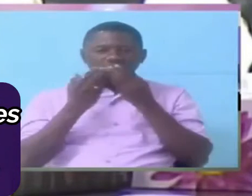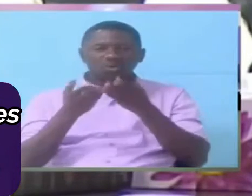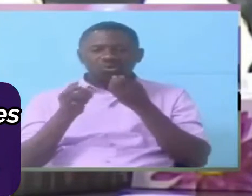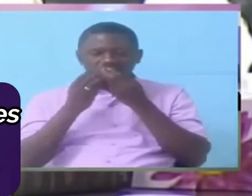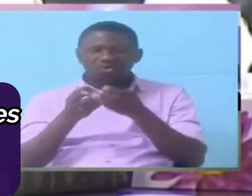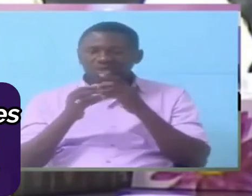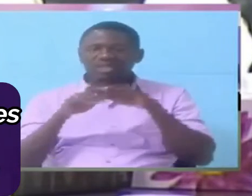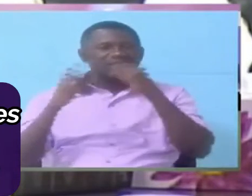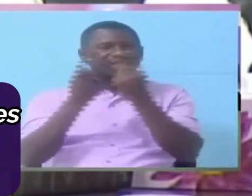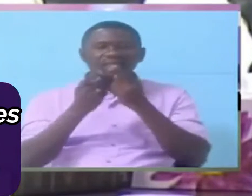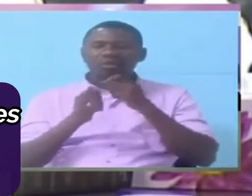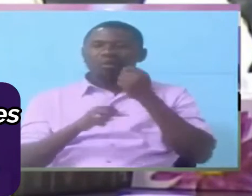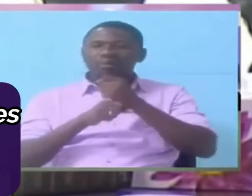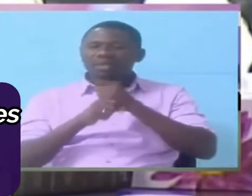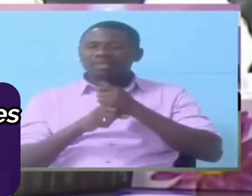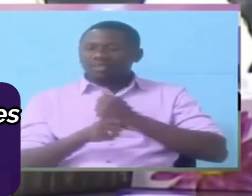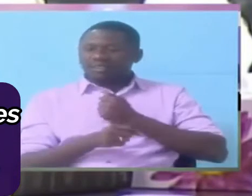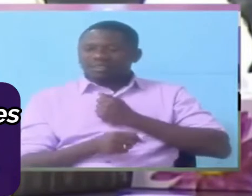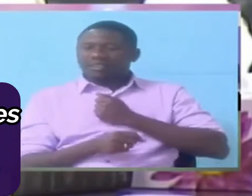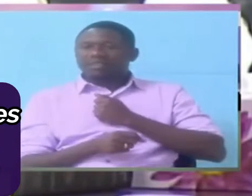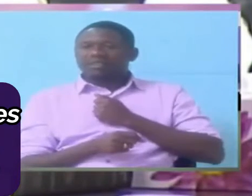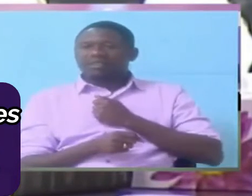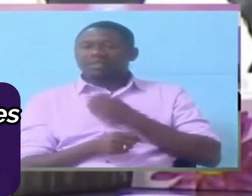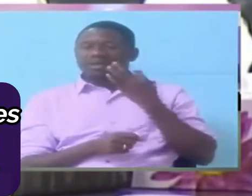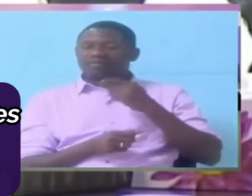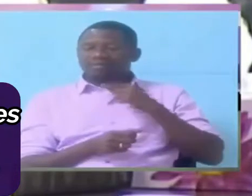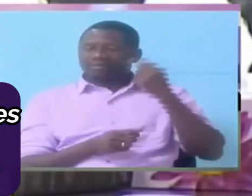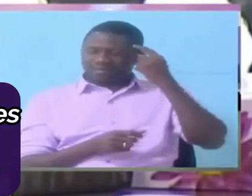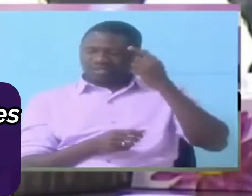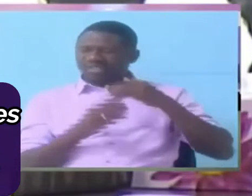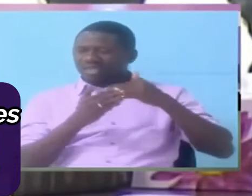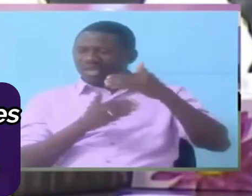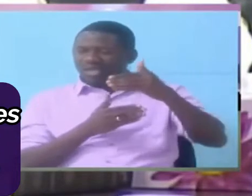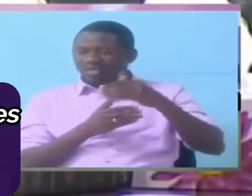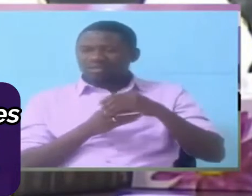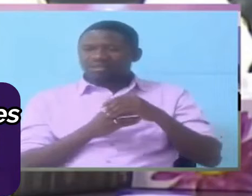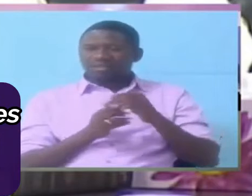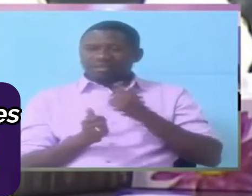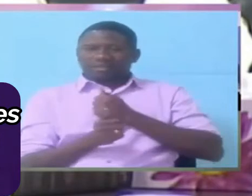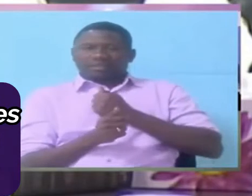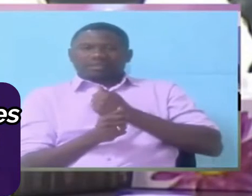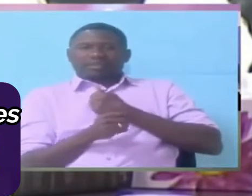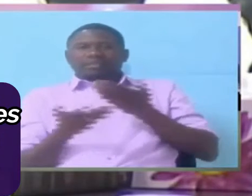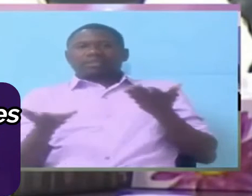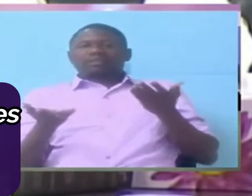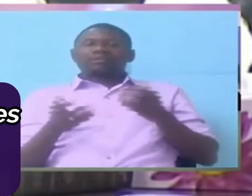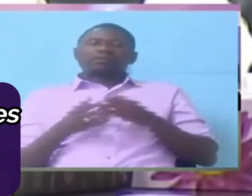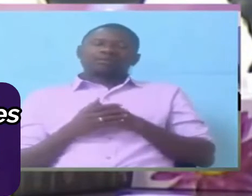You tell him things that will make him scared. If it continues like that, he will